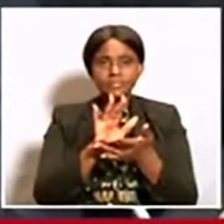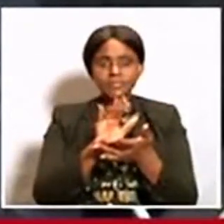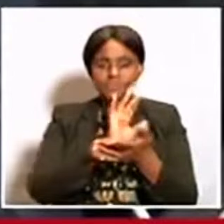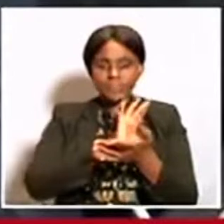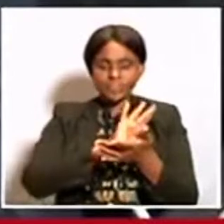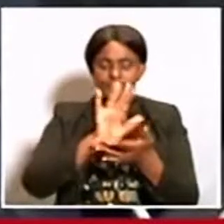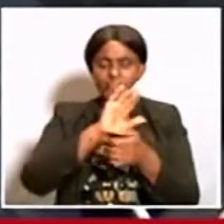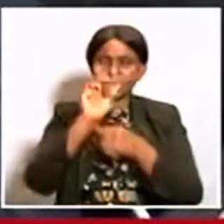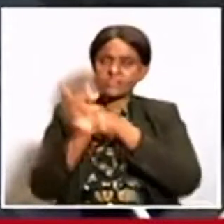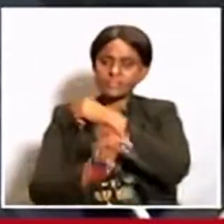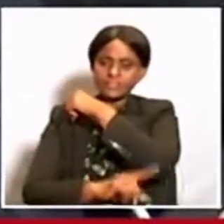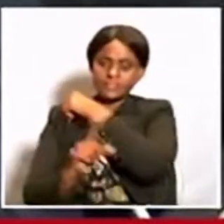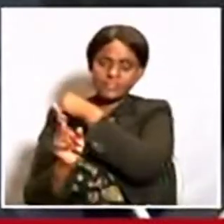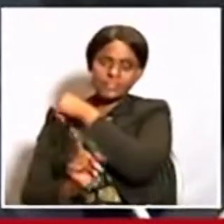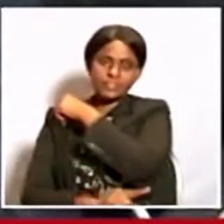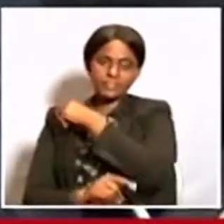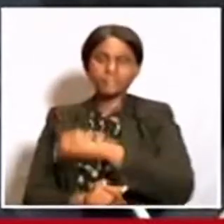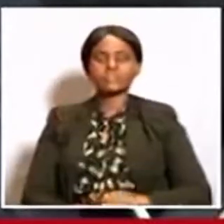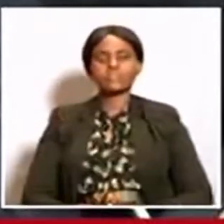punishable